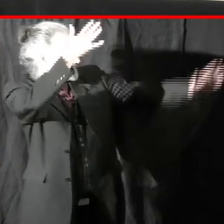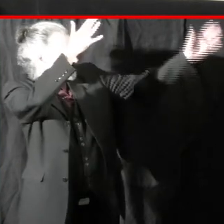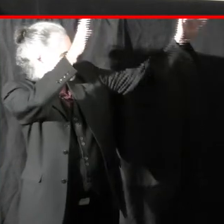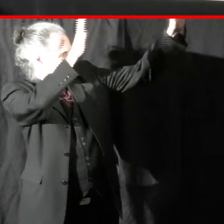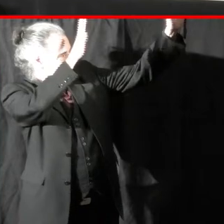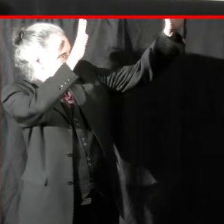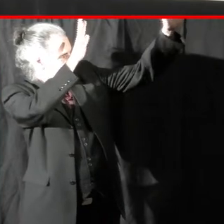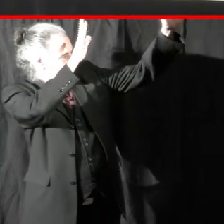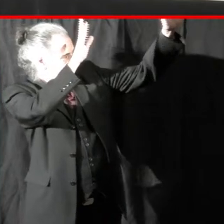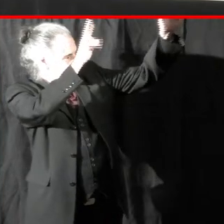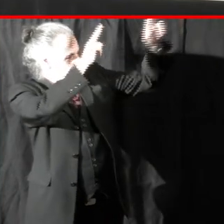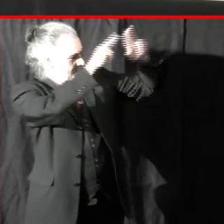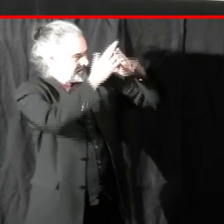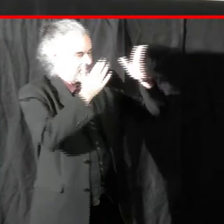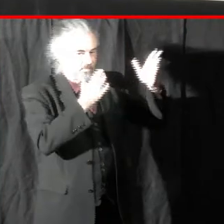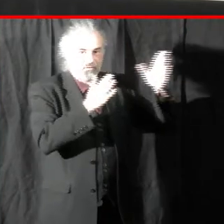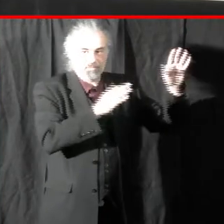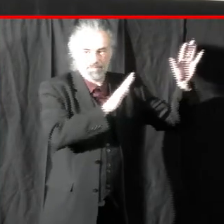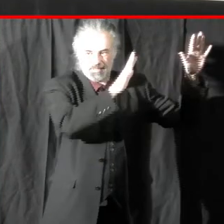please?